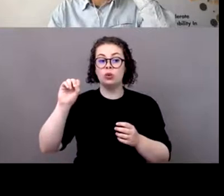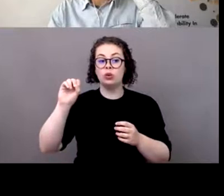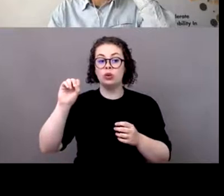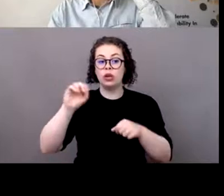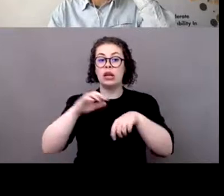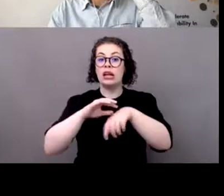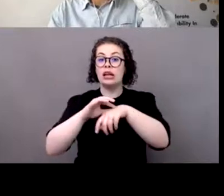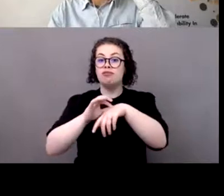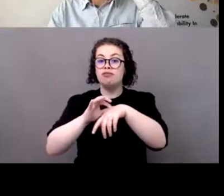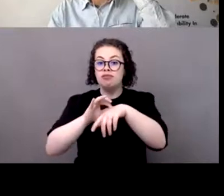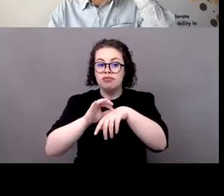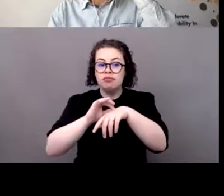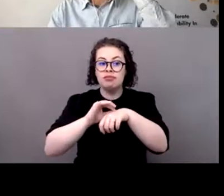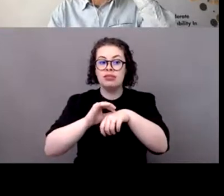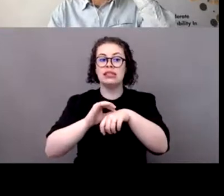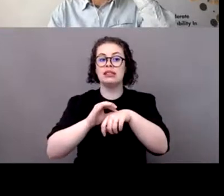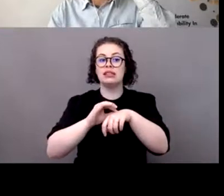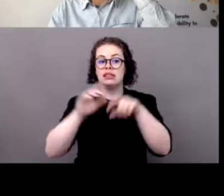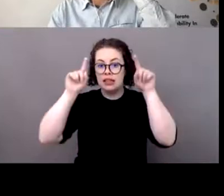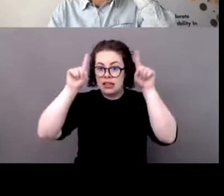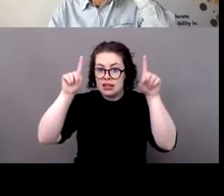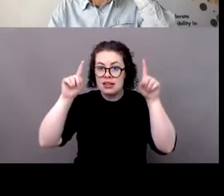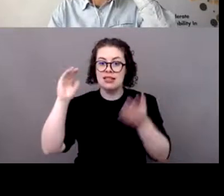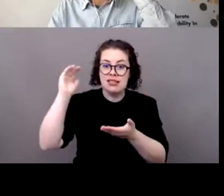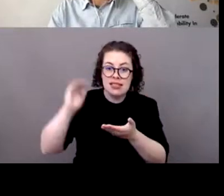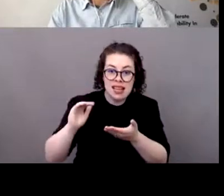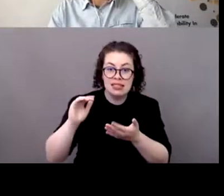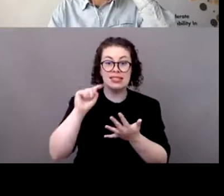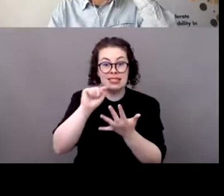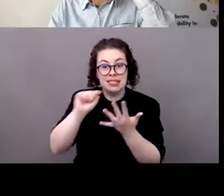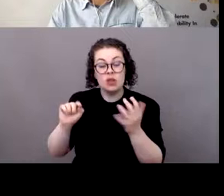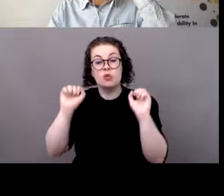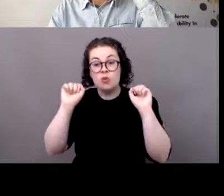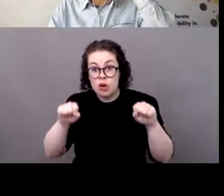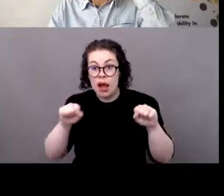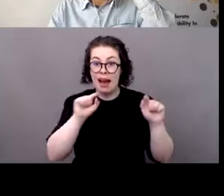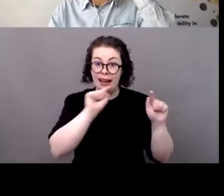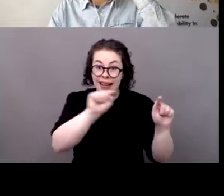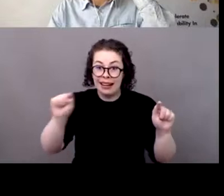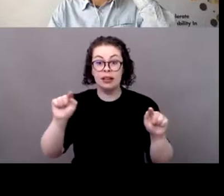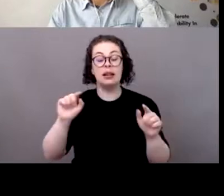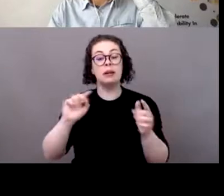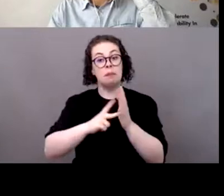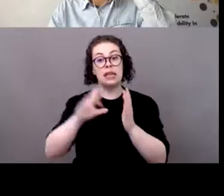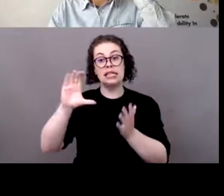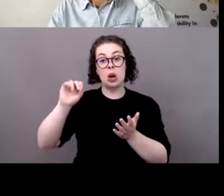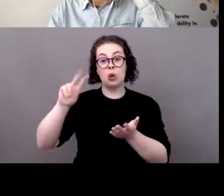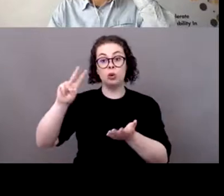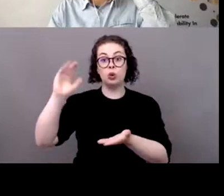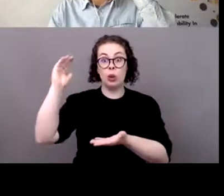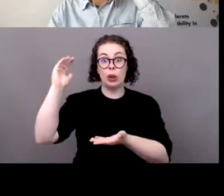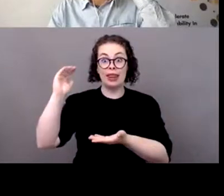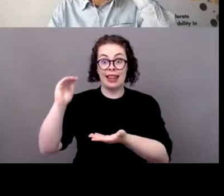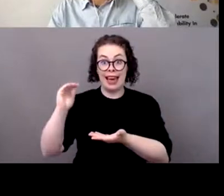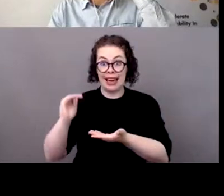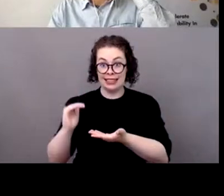course, in your practices, and you can contribute to climate